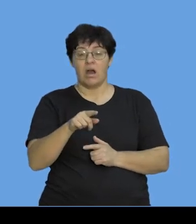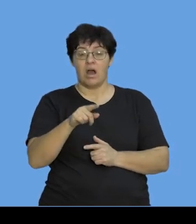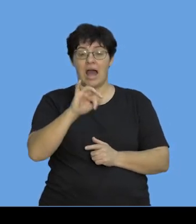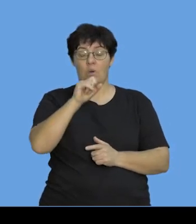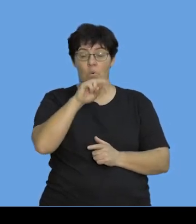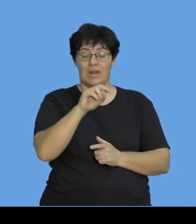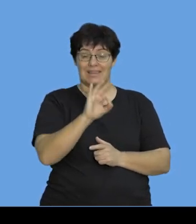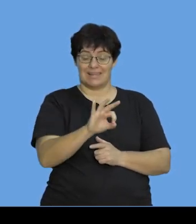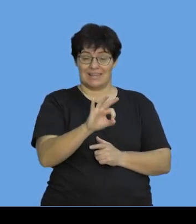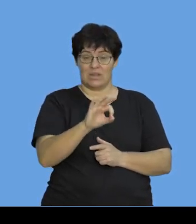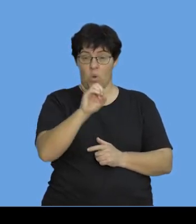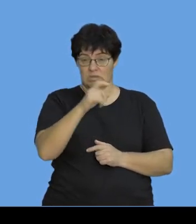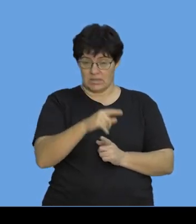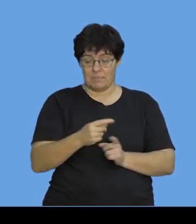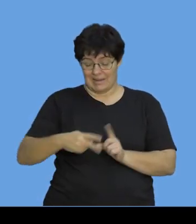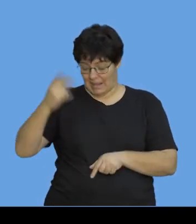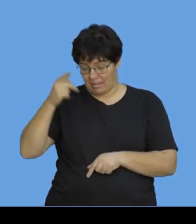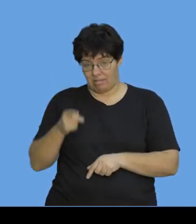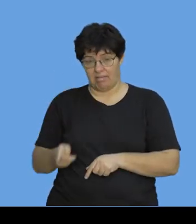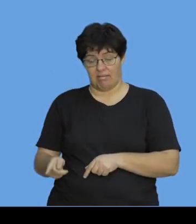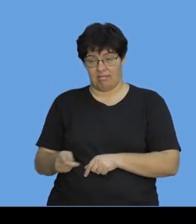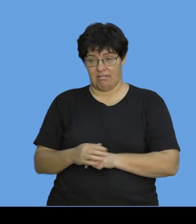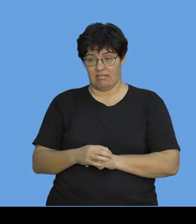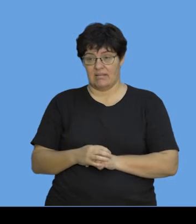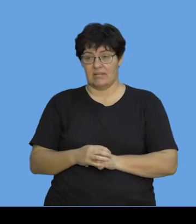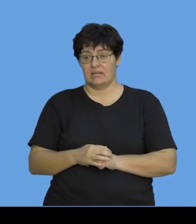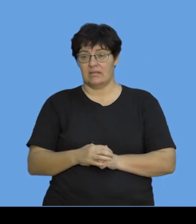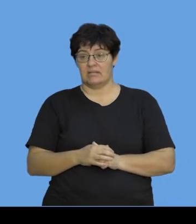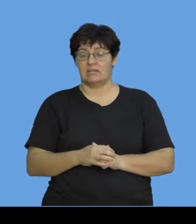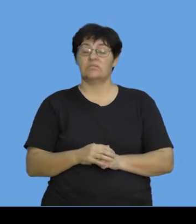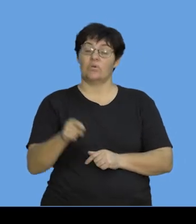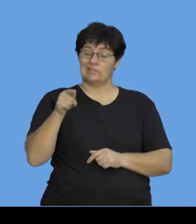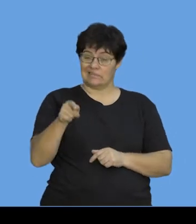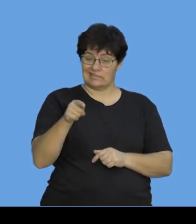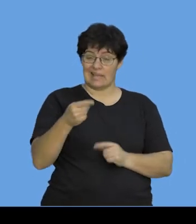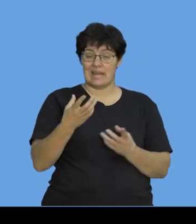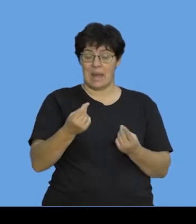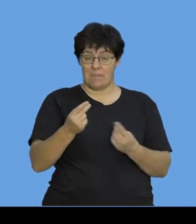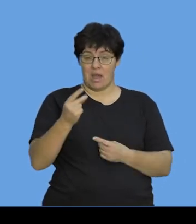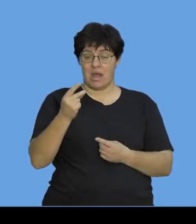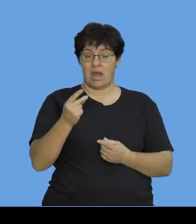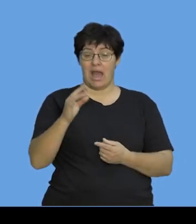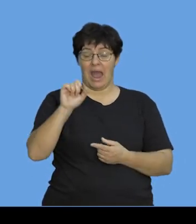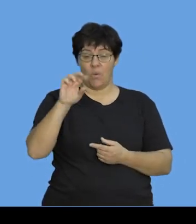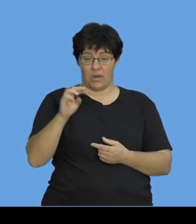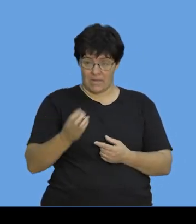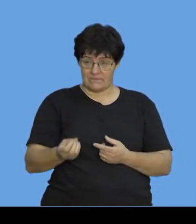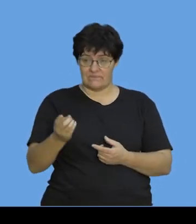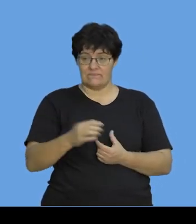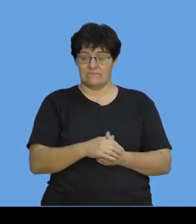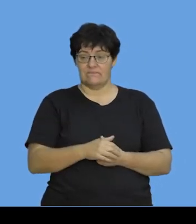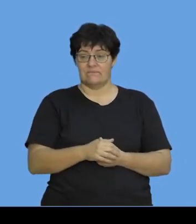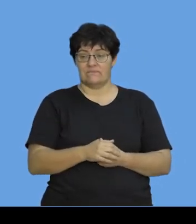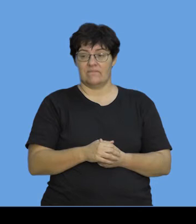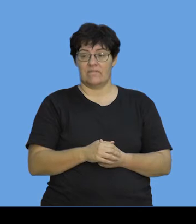produces double the number of moles of iron. So the number of moles of iron in this case, which